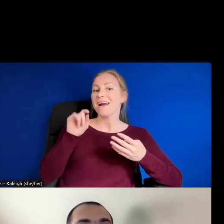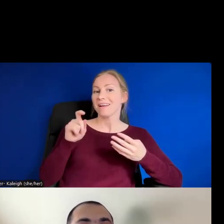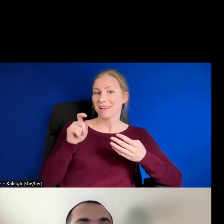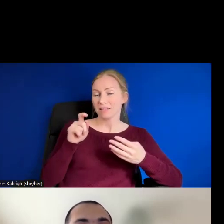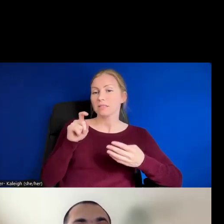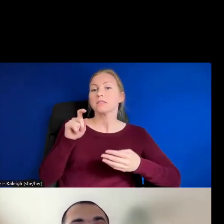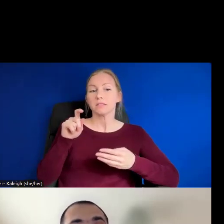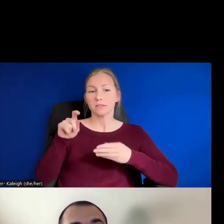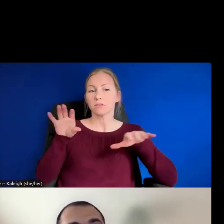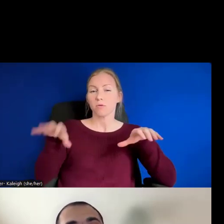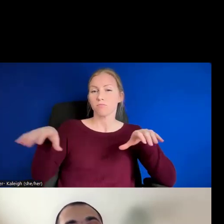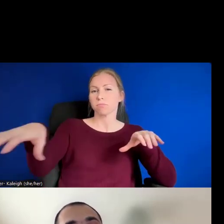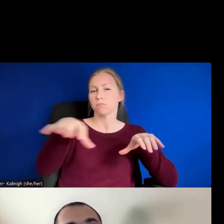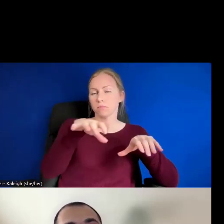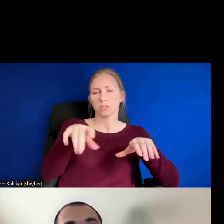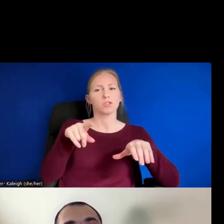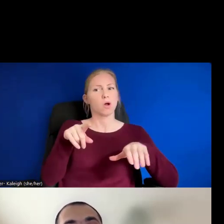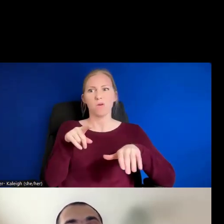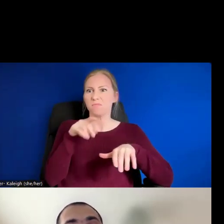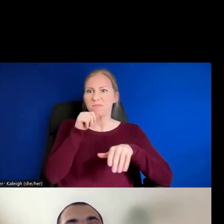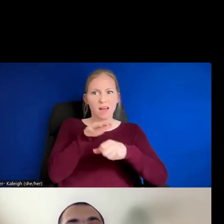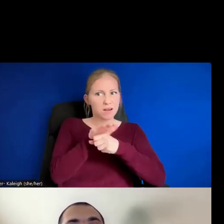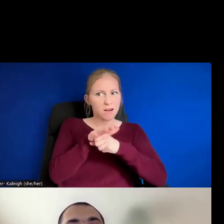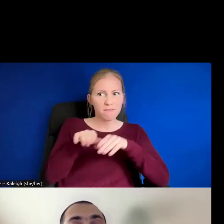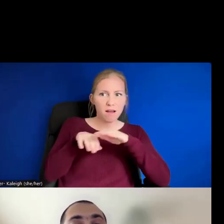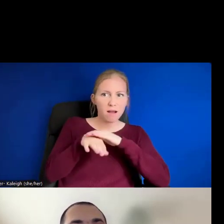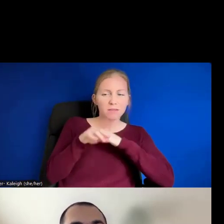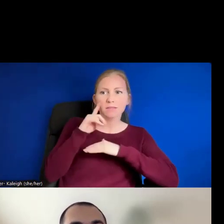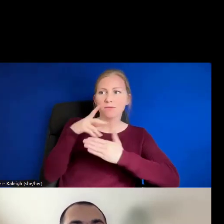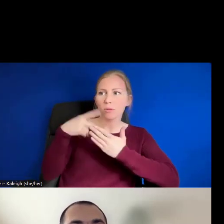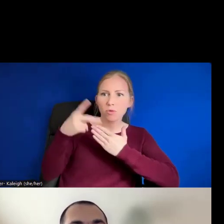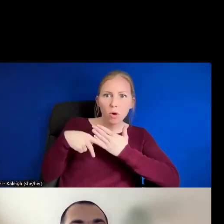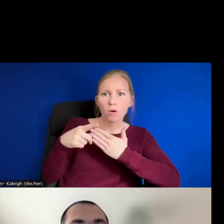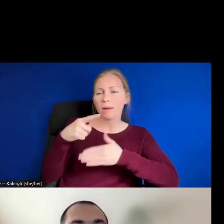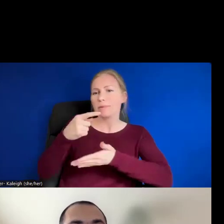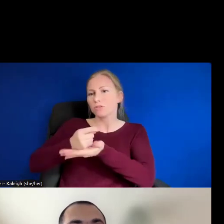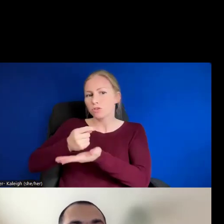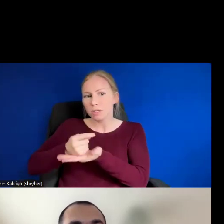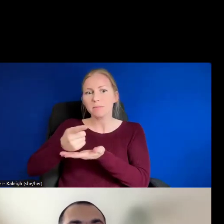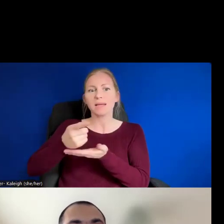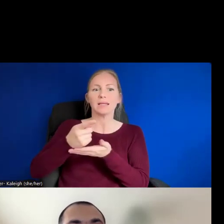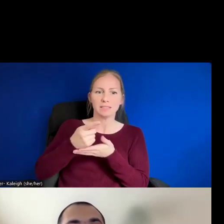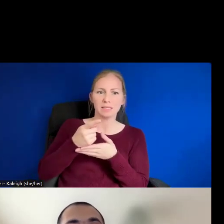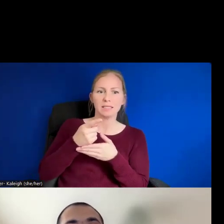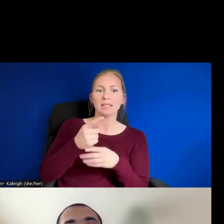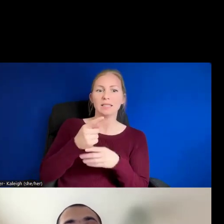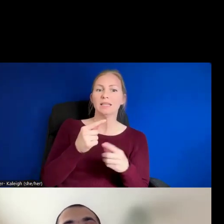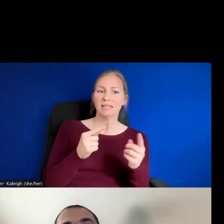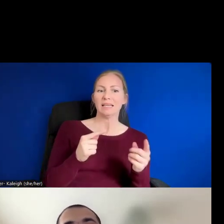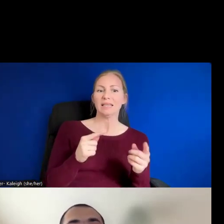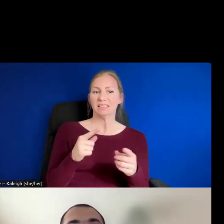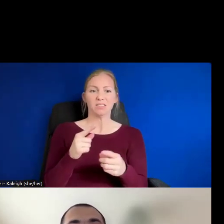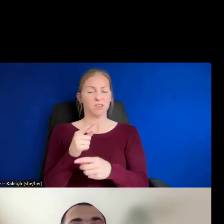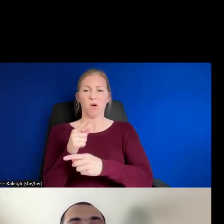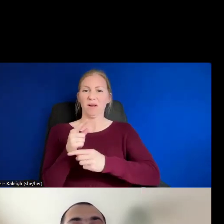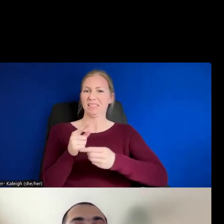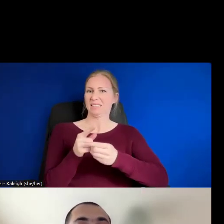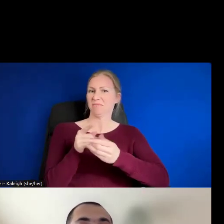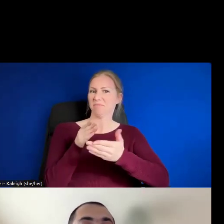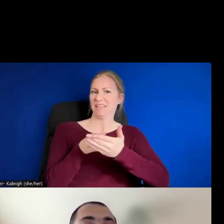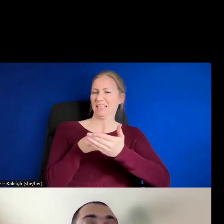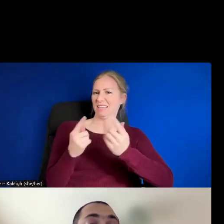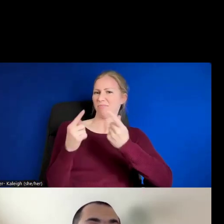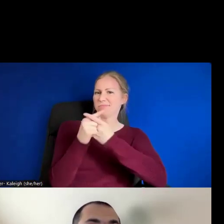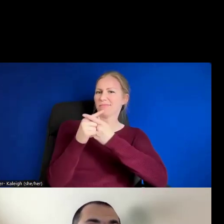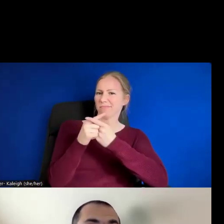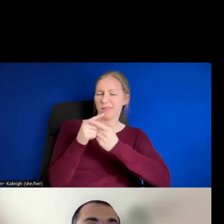provide inadequate access to programming, treatment, and an intensely anti-therapeutic correctional environment, which, unlike Bridgewater,